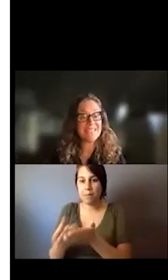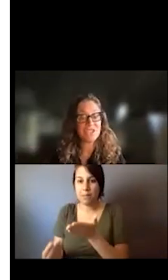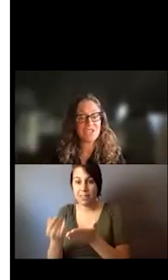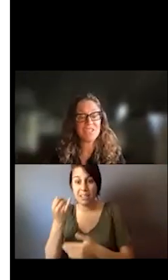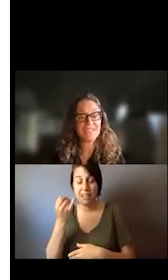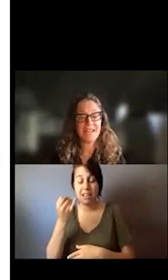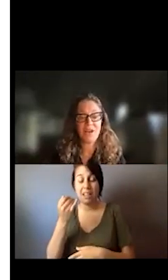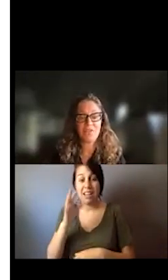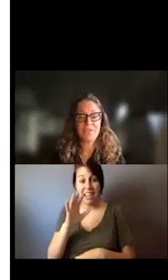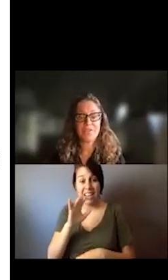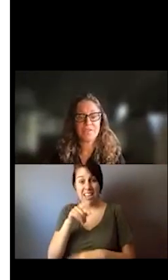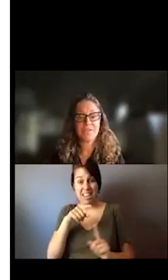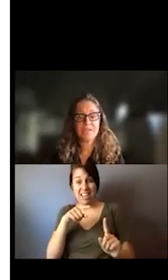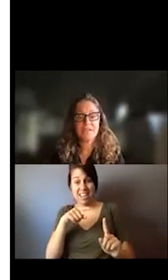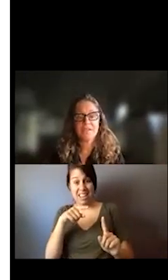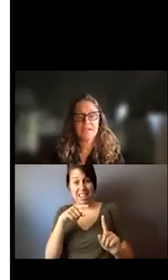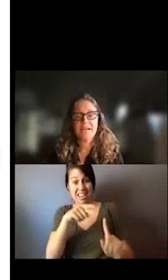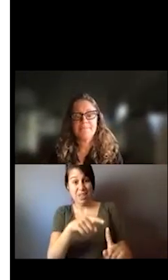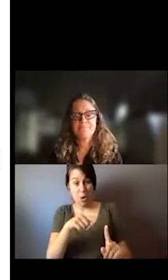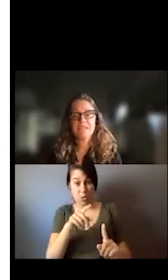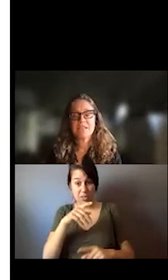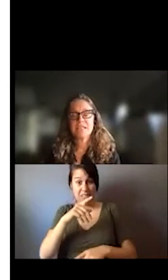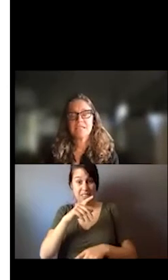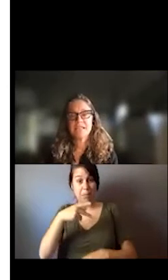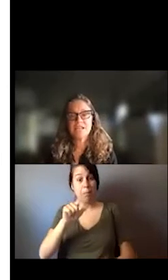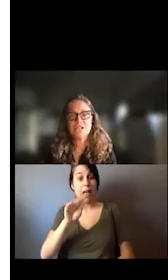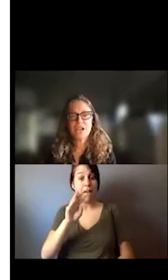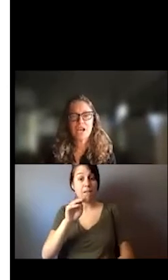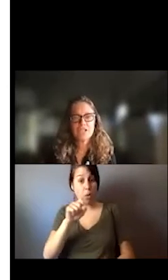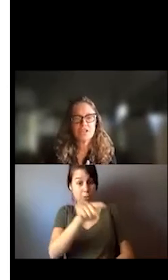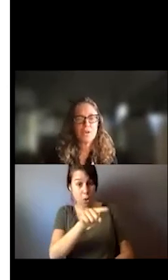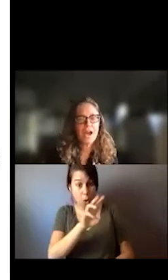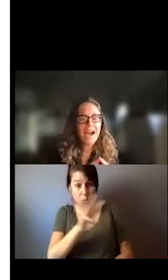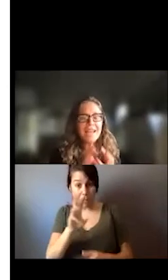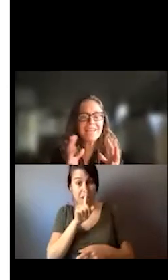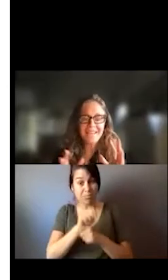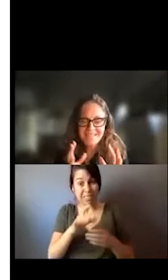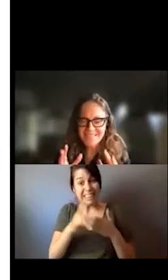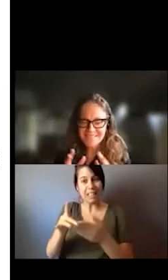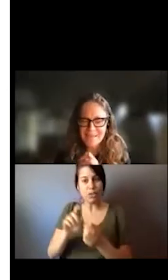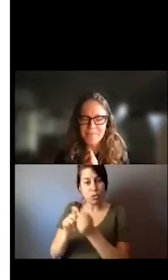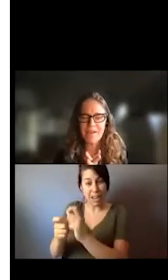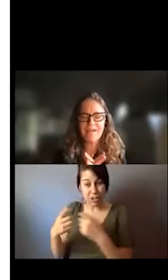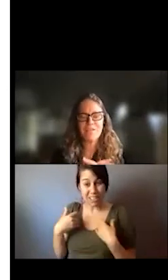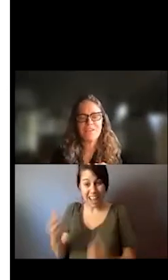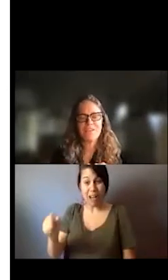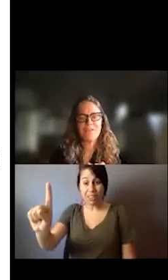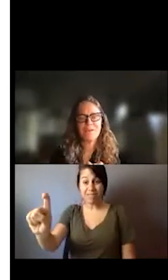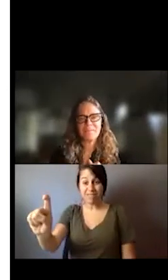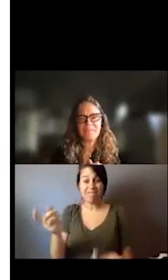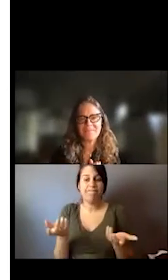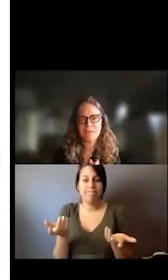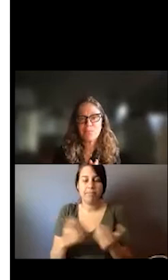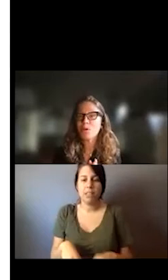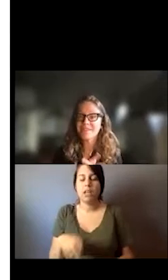actually lead to changes in health. To to highlight some of